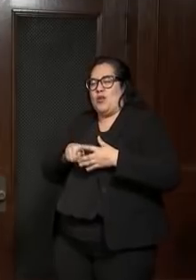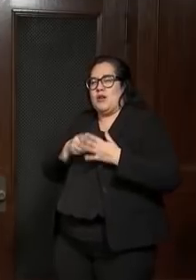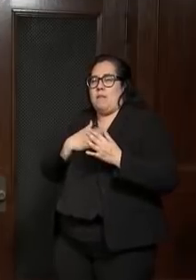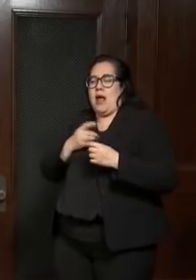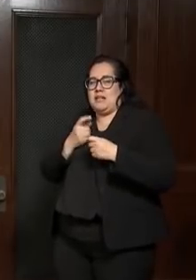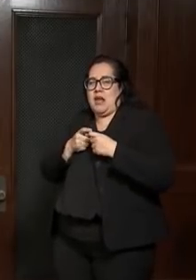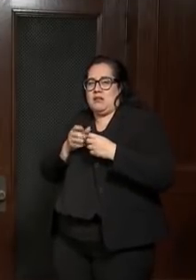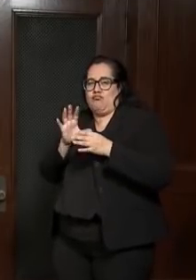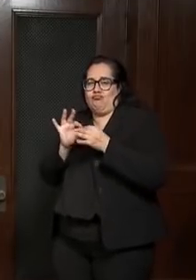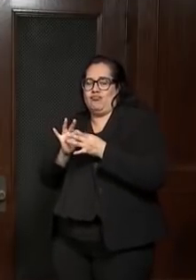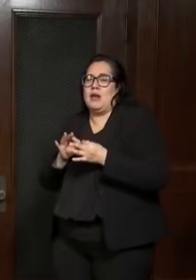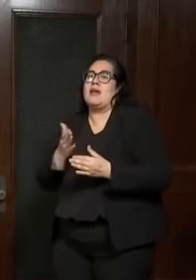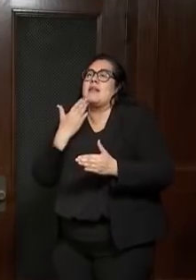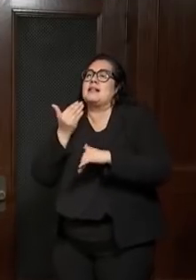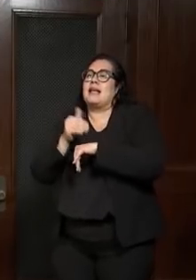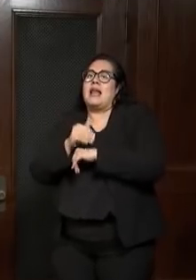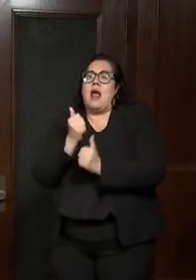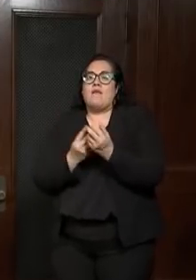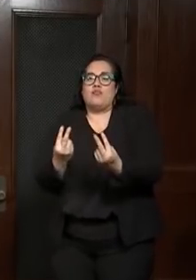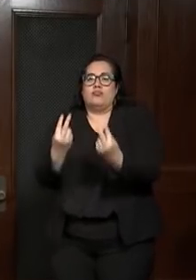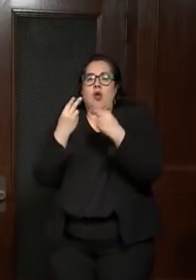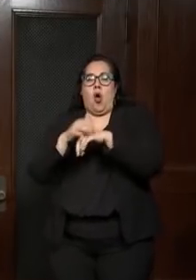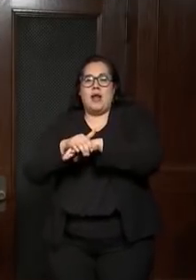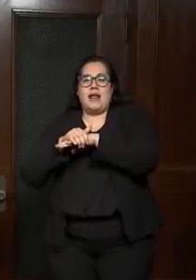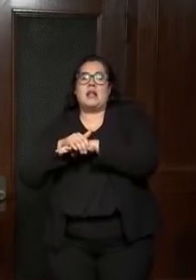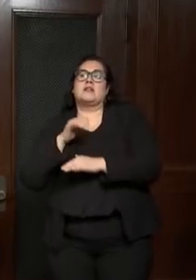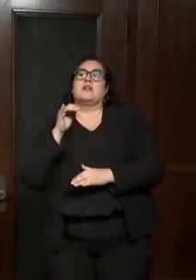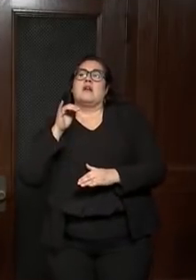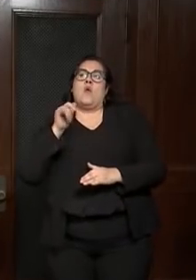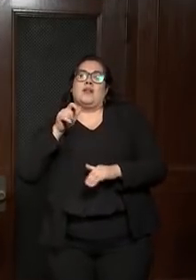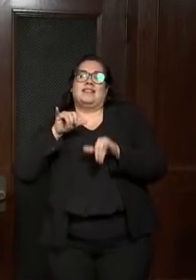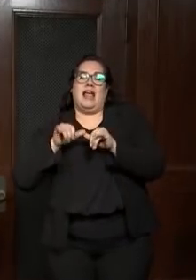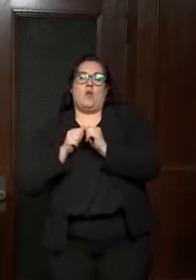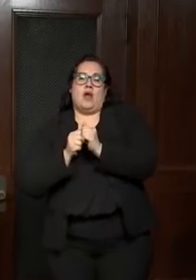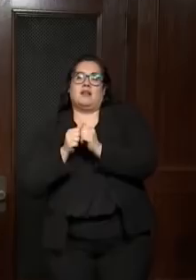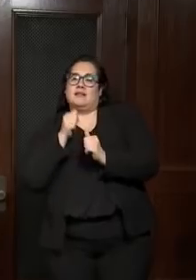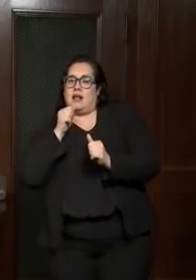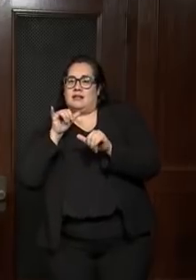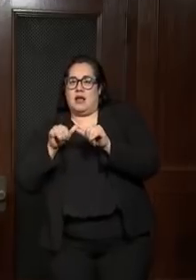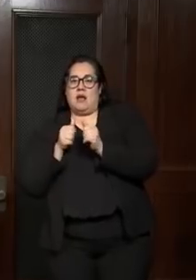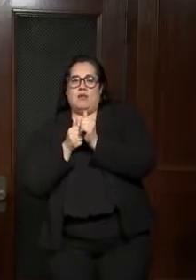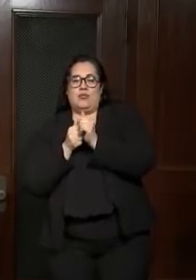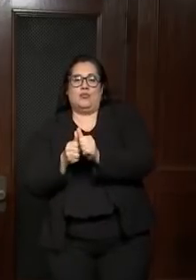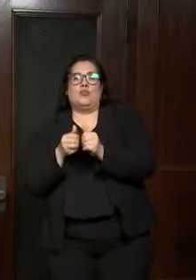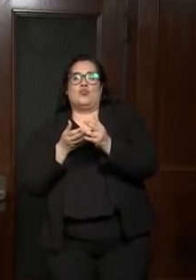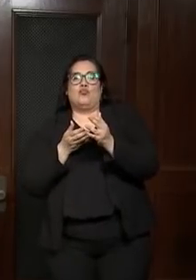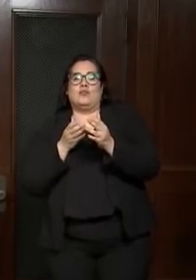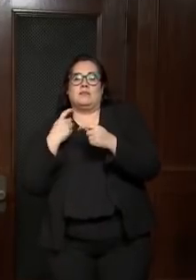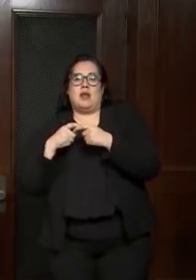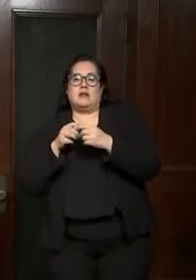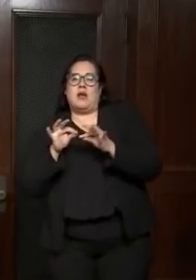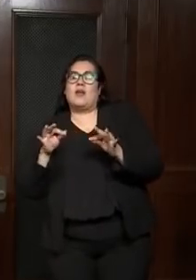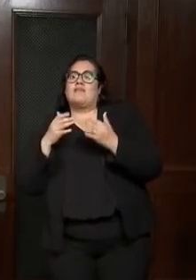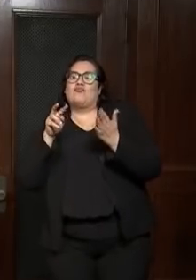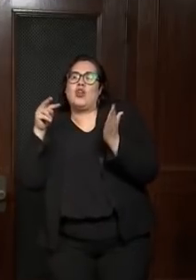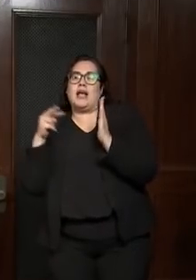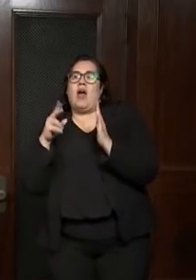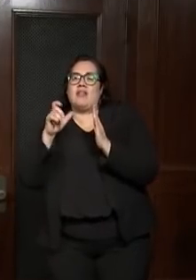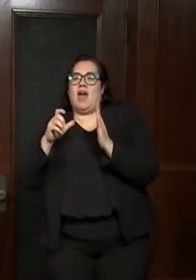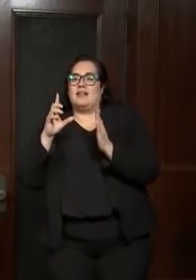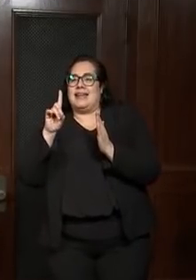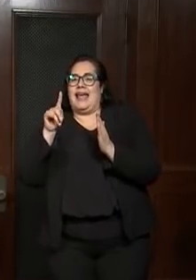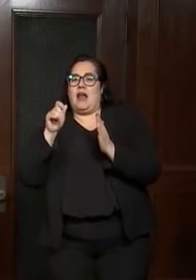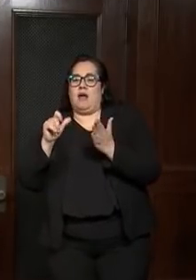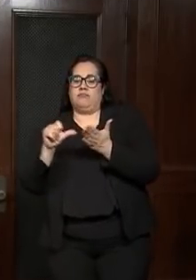remarks. Thanks again to everybody tuning in on the English side who won't stay with us during the Spanish. Check out that data deck. Thank you for all you do.